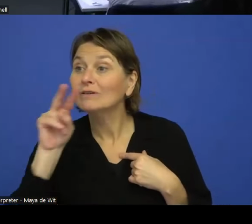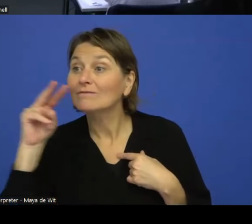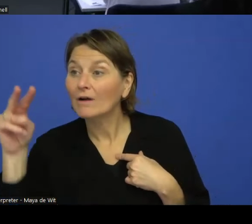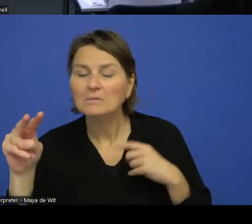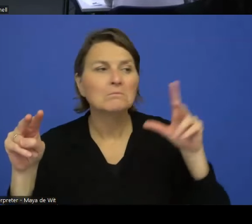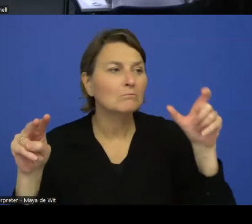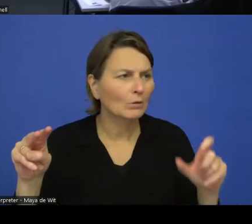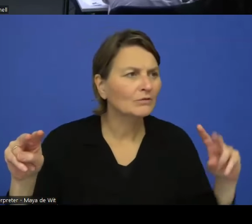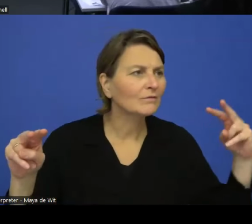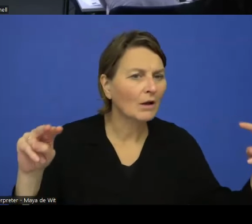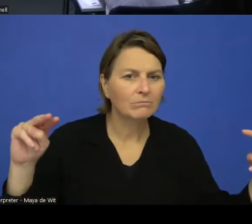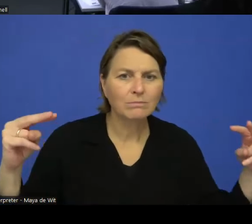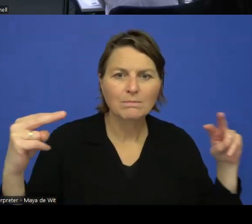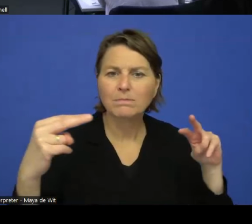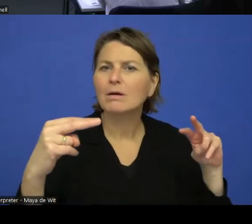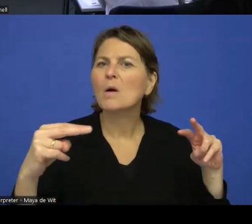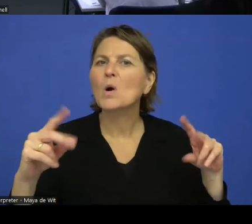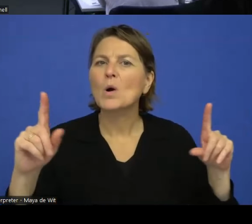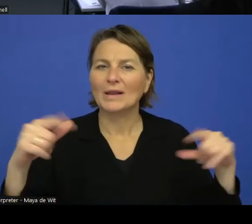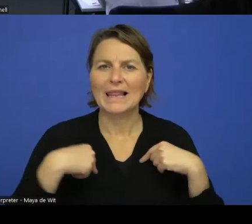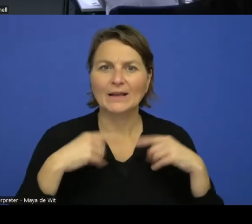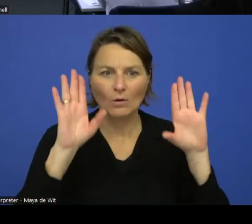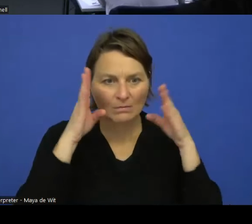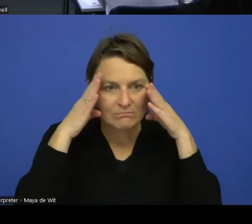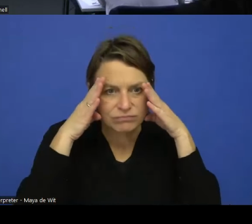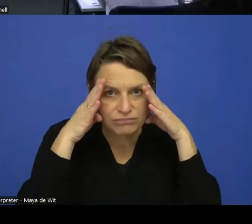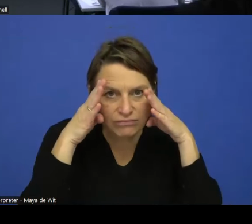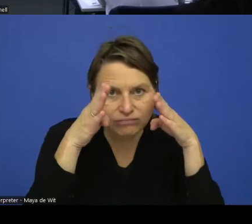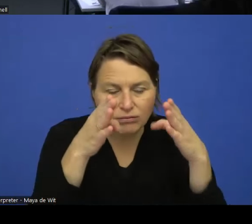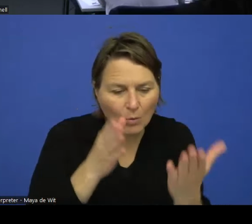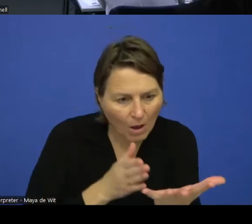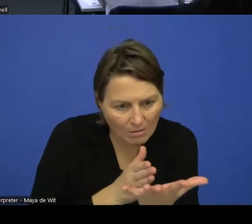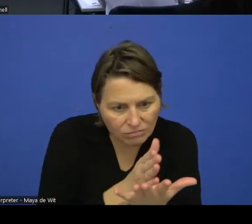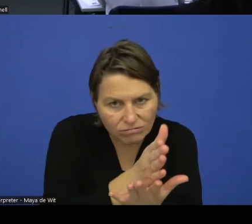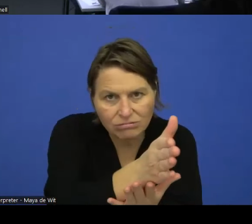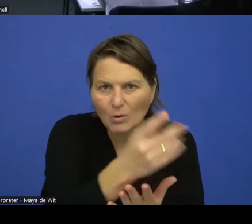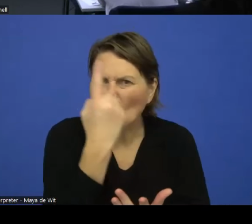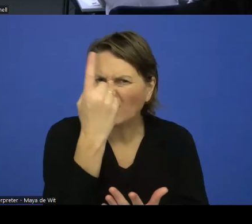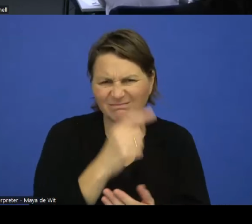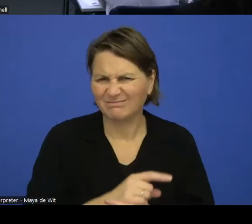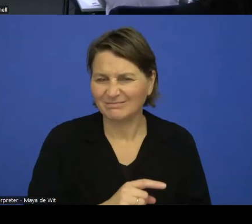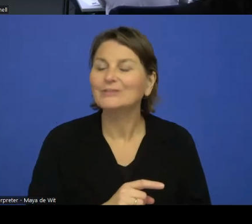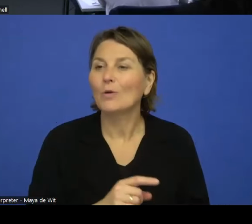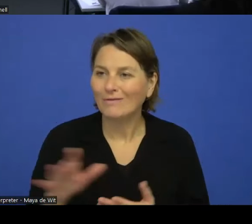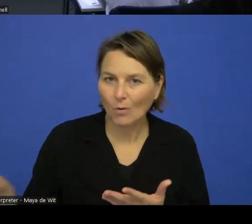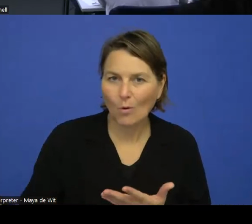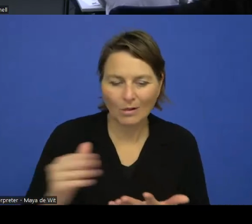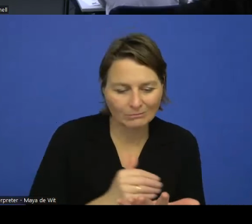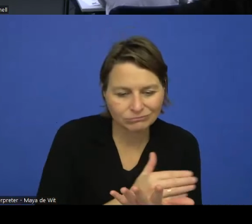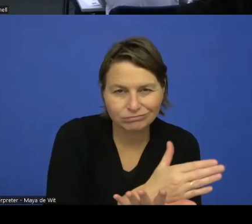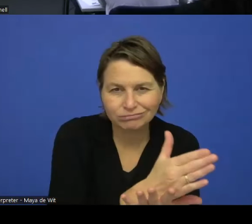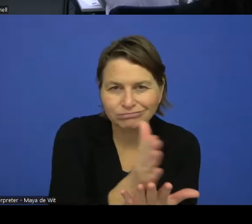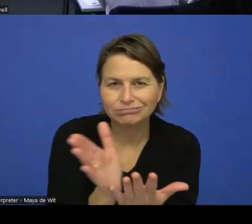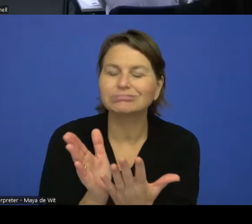not relying on one discipline having that huge range of knowledge.